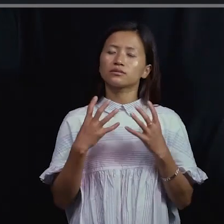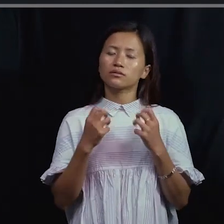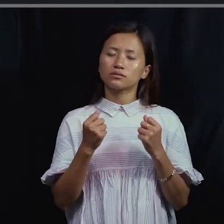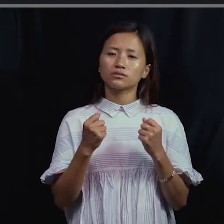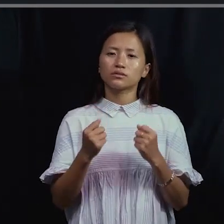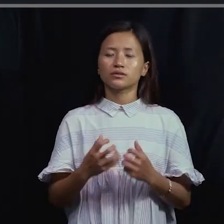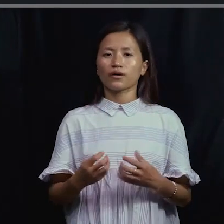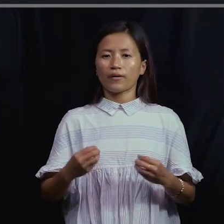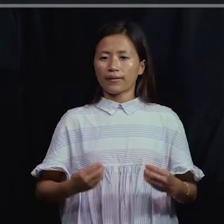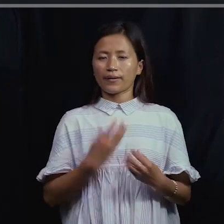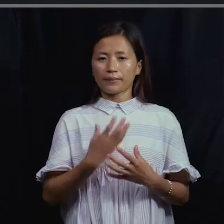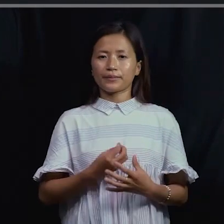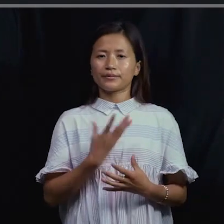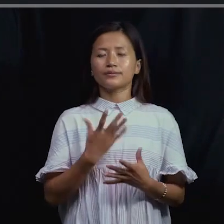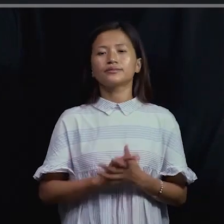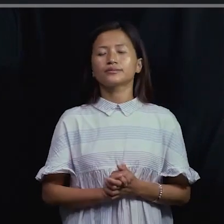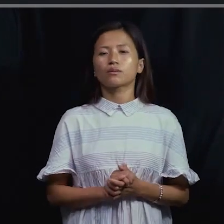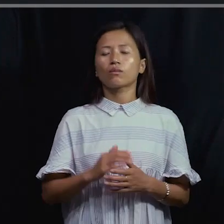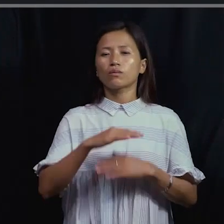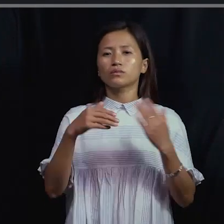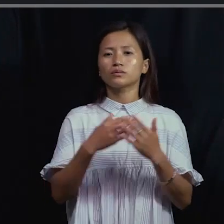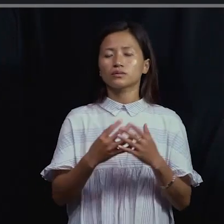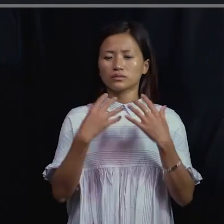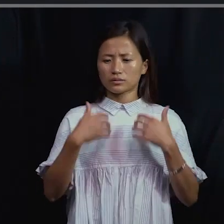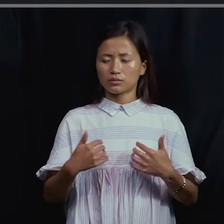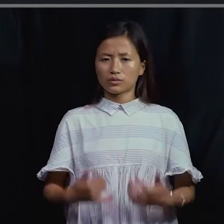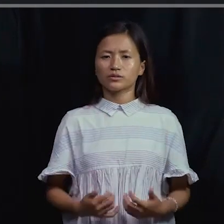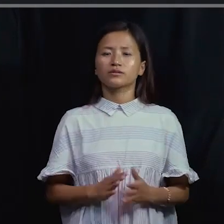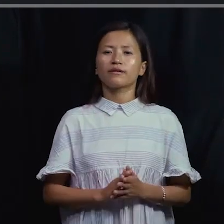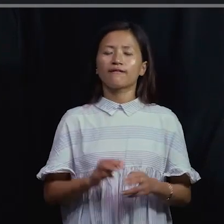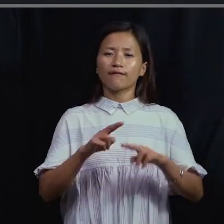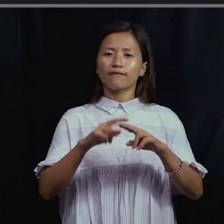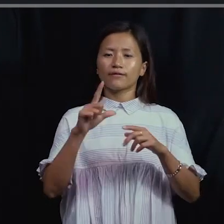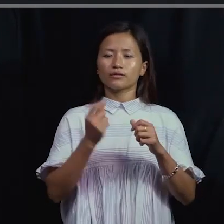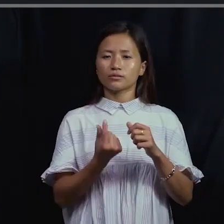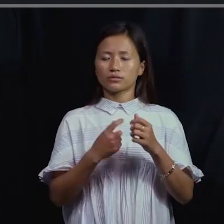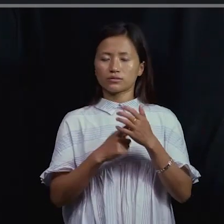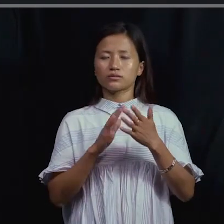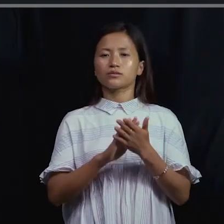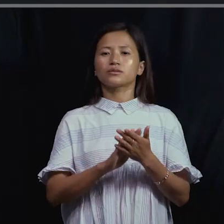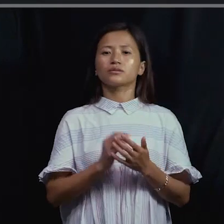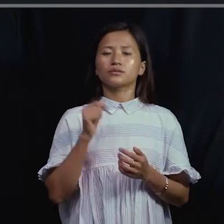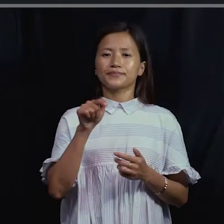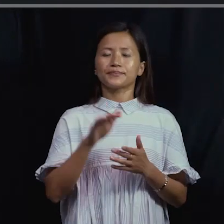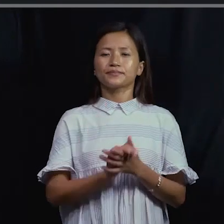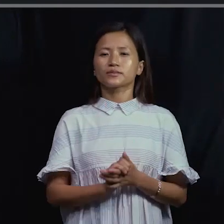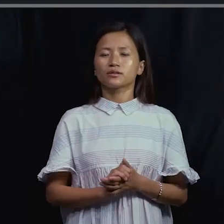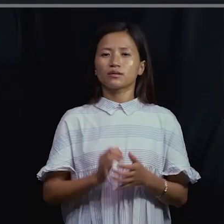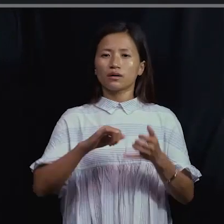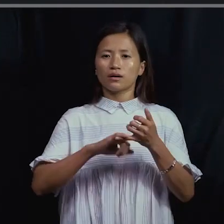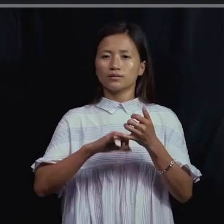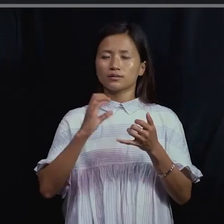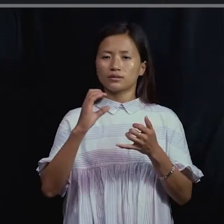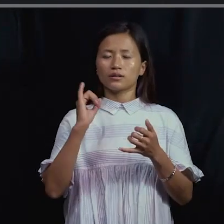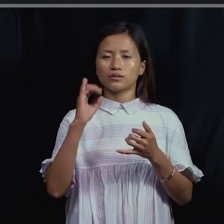your happiness, right? So all those emotions are fluctuating in you, okay? And then that is why psychologists